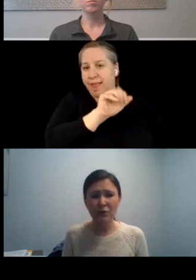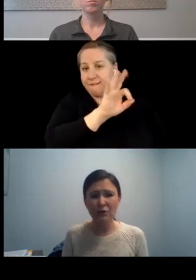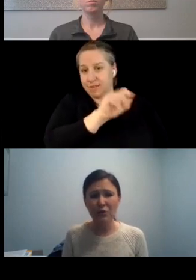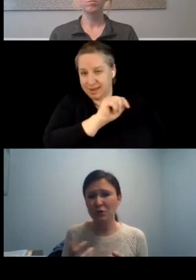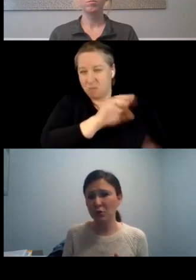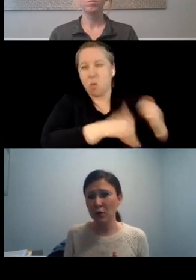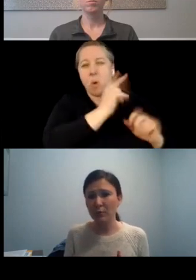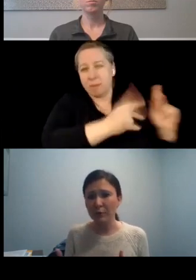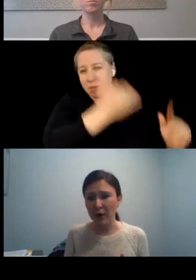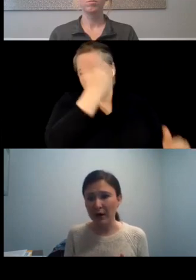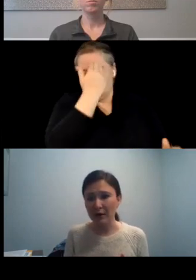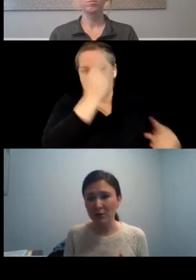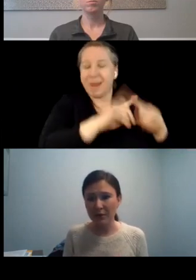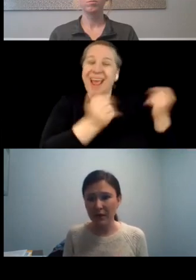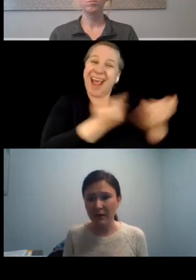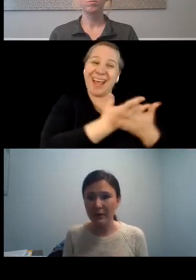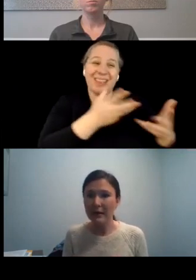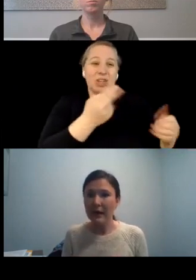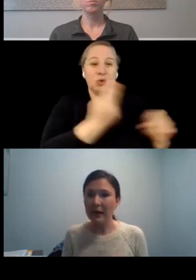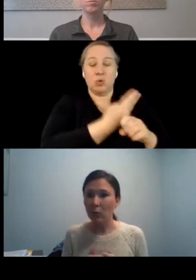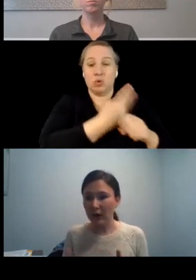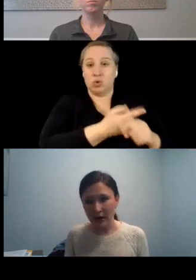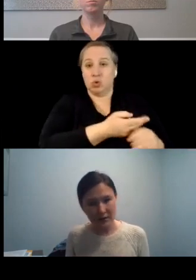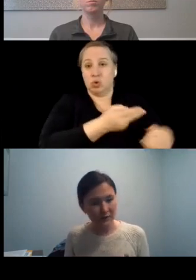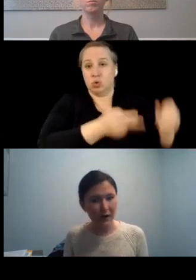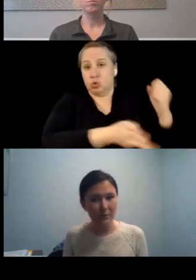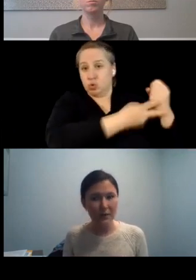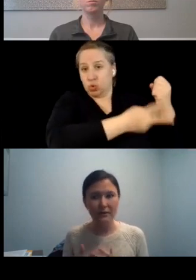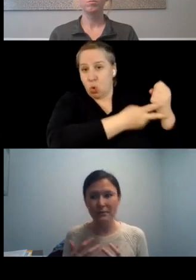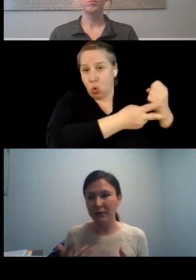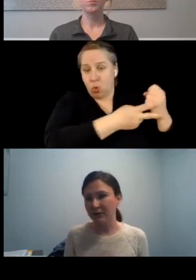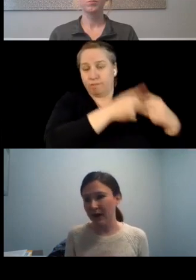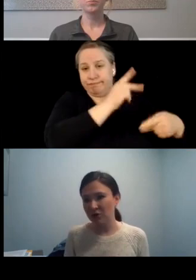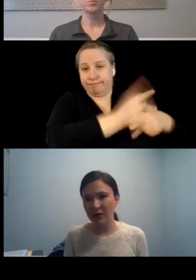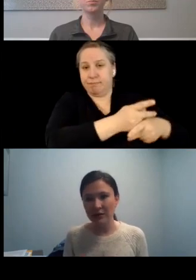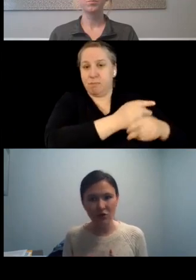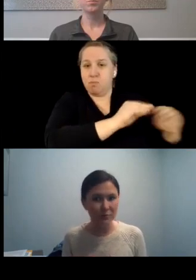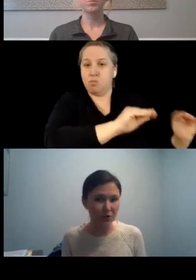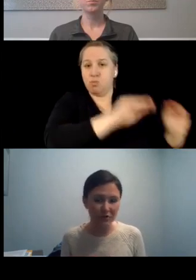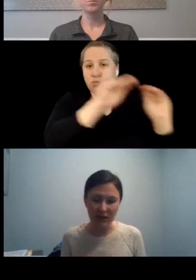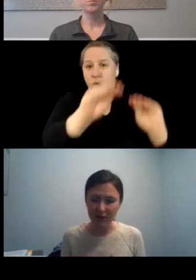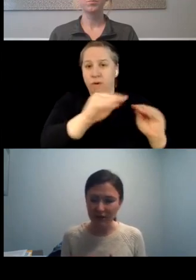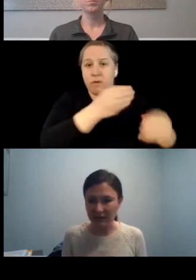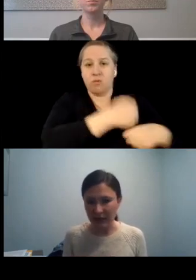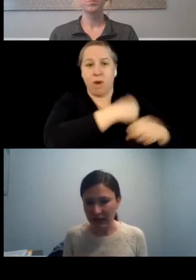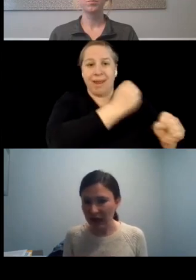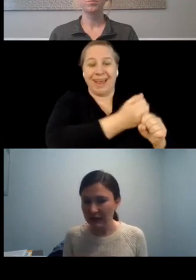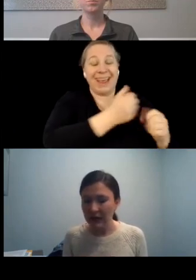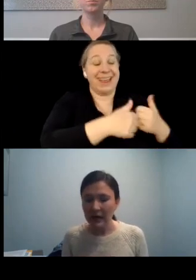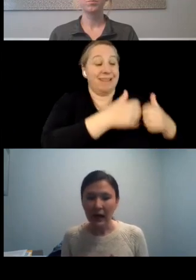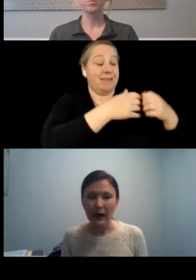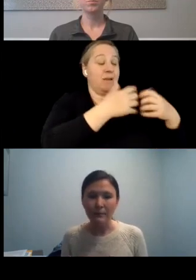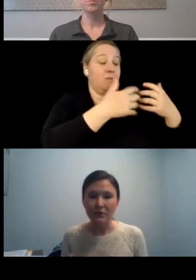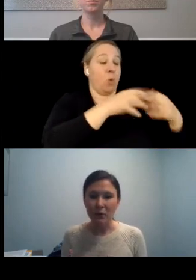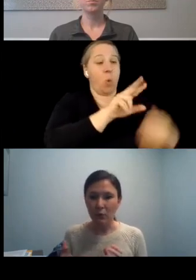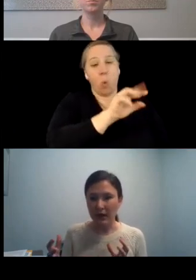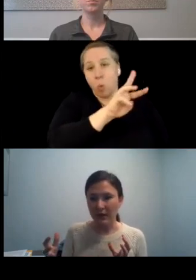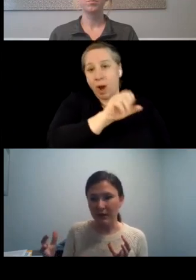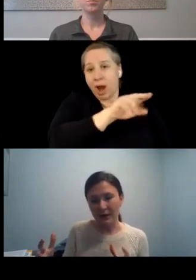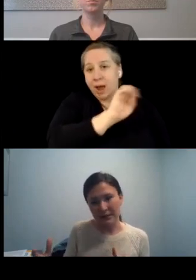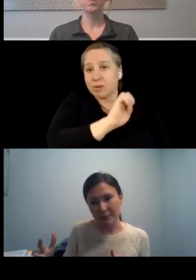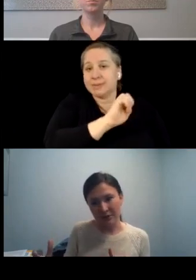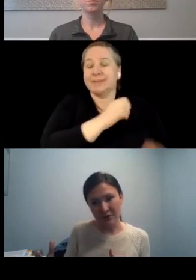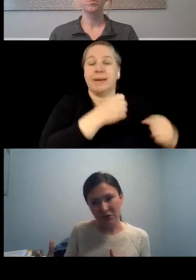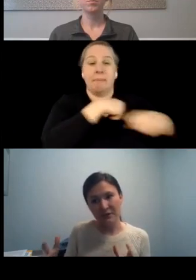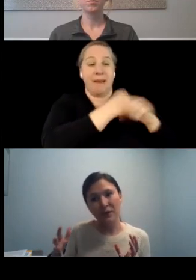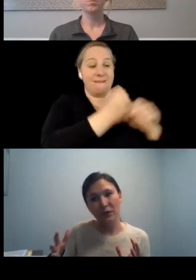anything that you'd use to store, move product within a warehousing environment, manufacturing, distribution center, things like that. So we